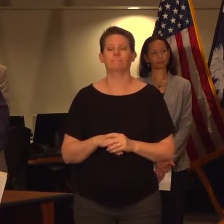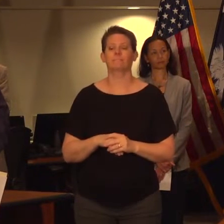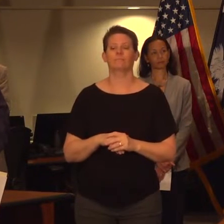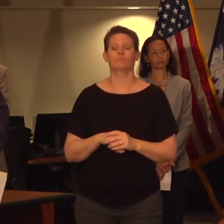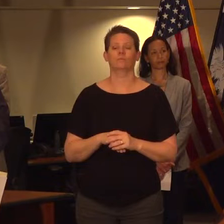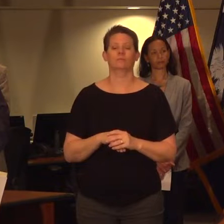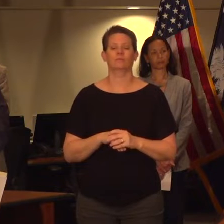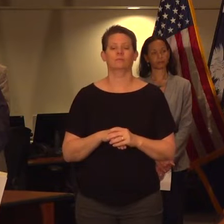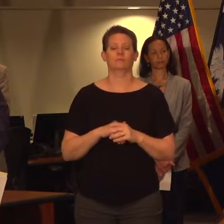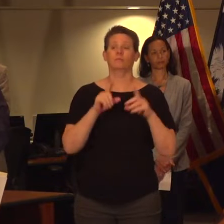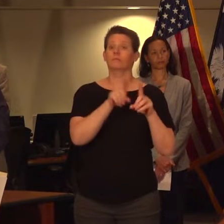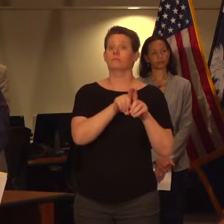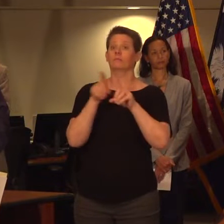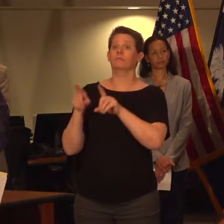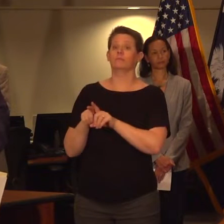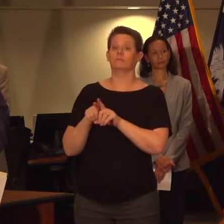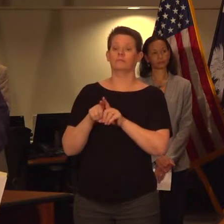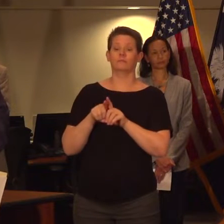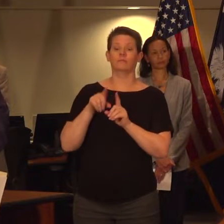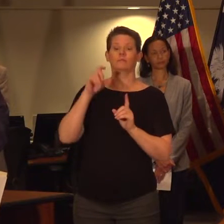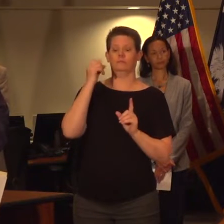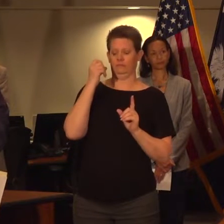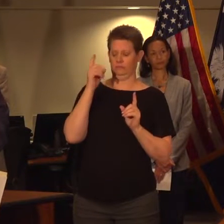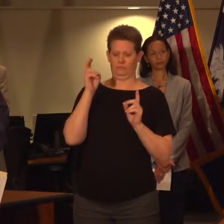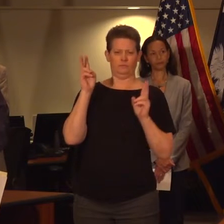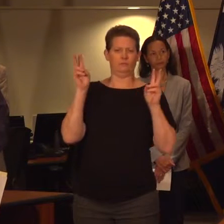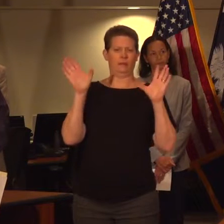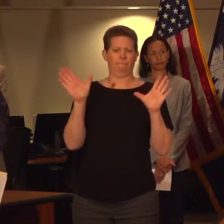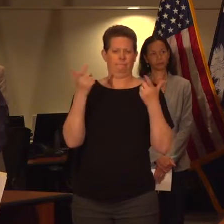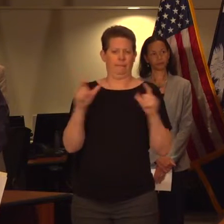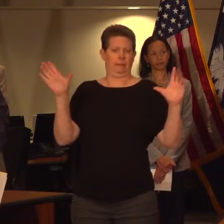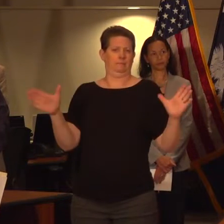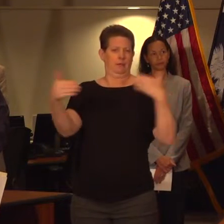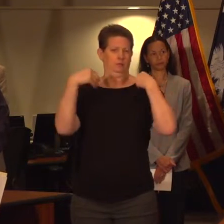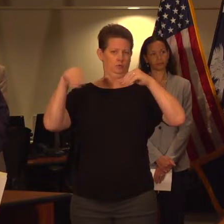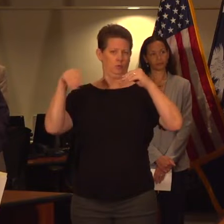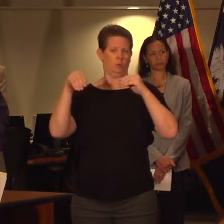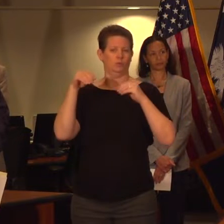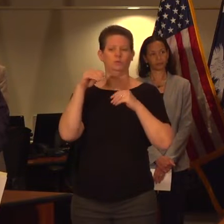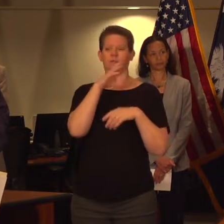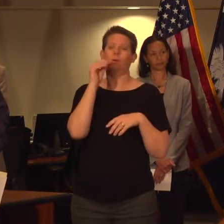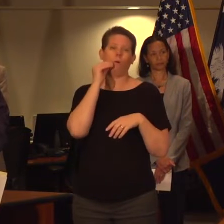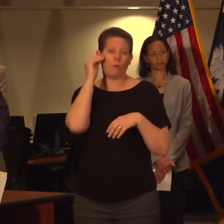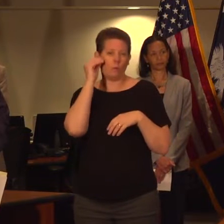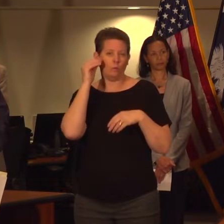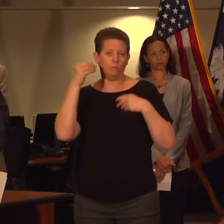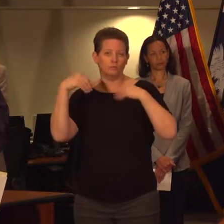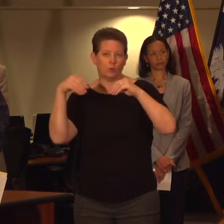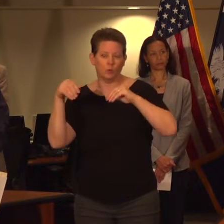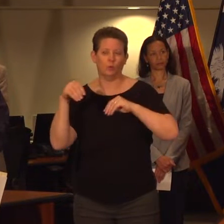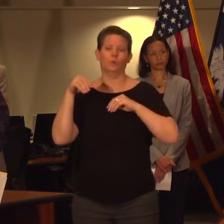had announced earlier on the big box stores and the home supply